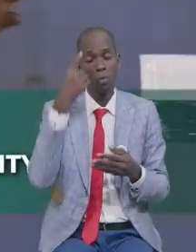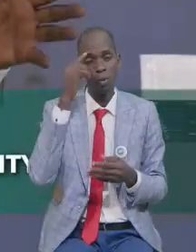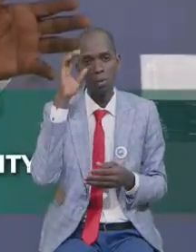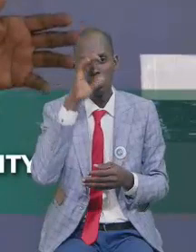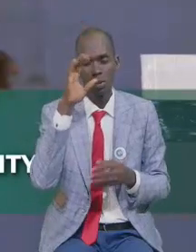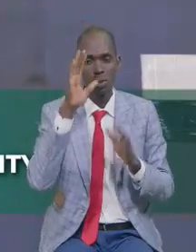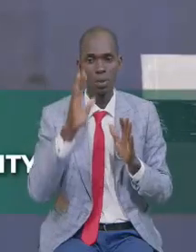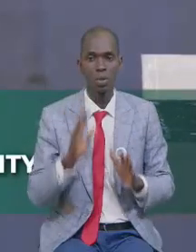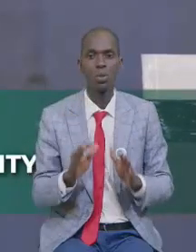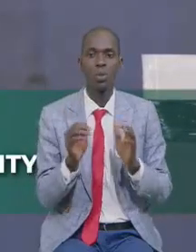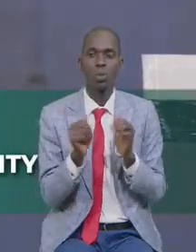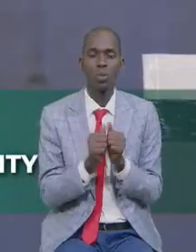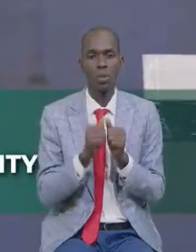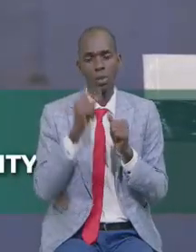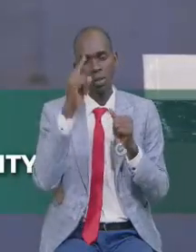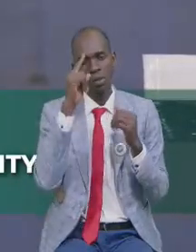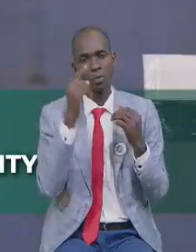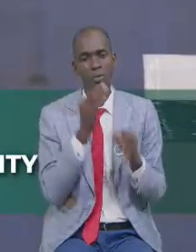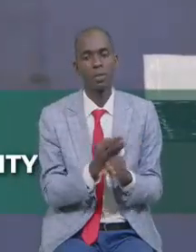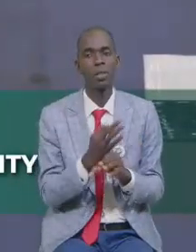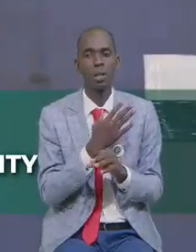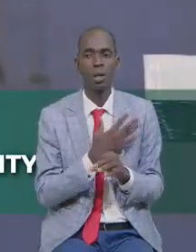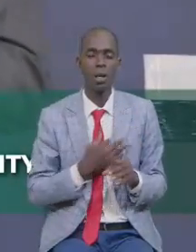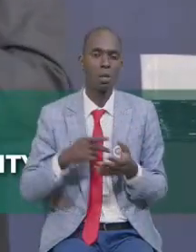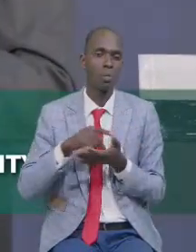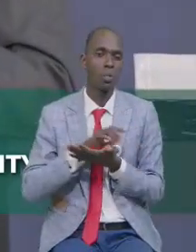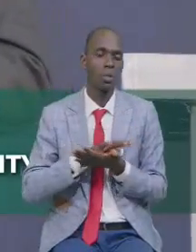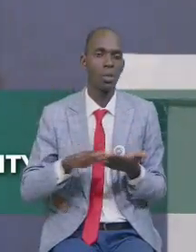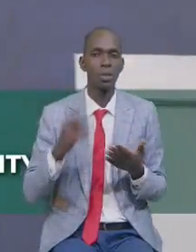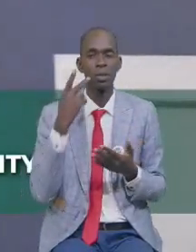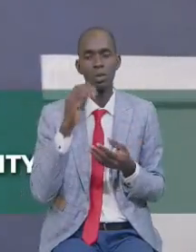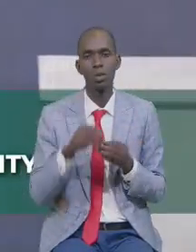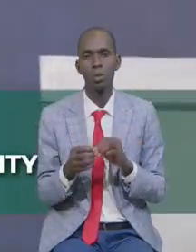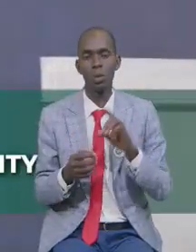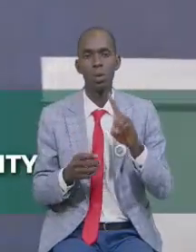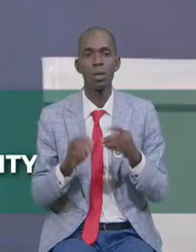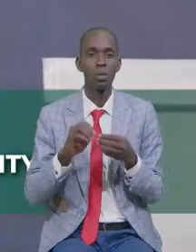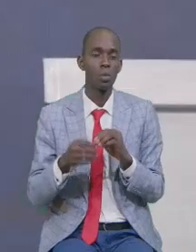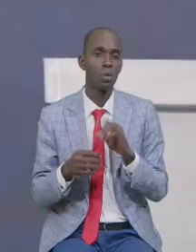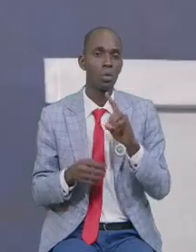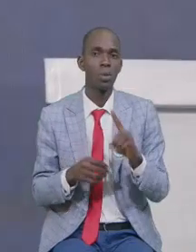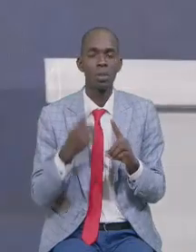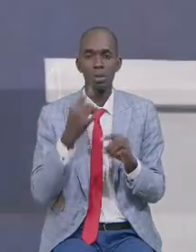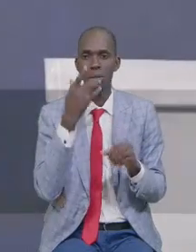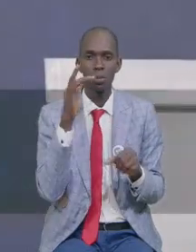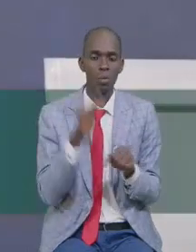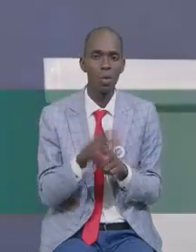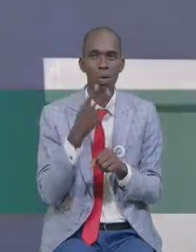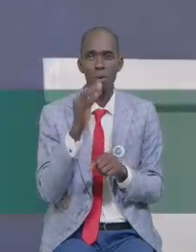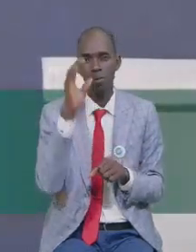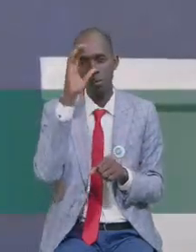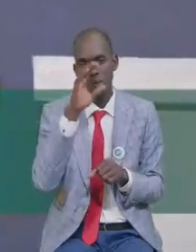with faith and purity. Look at number one. Number one, the promise of seeking